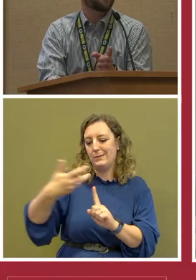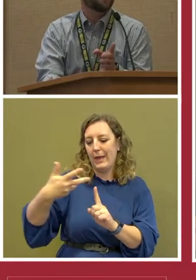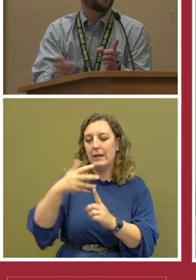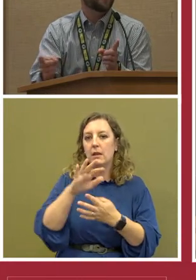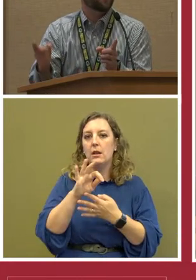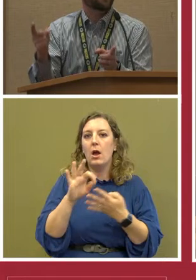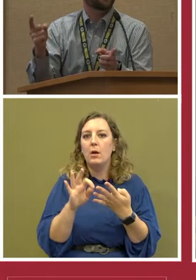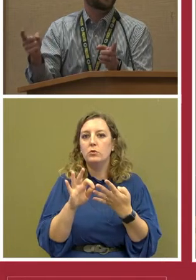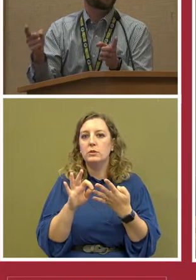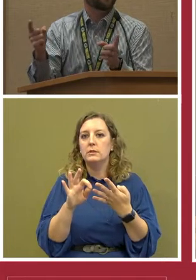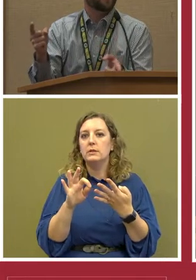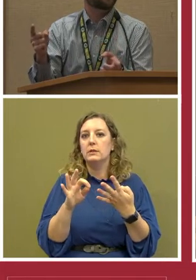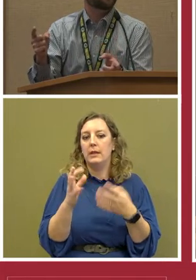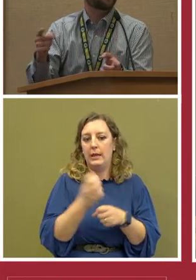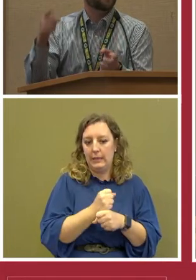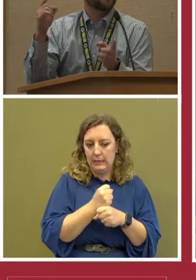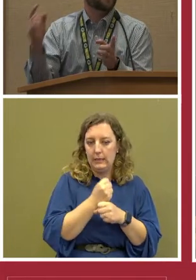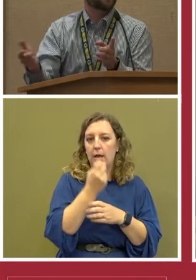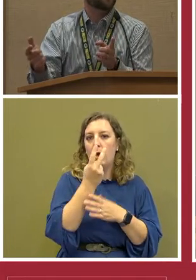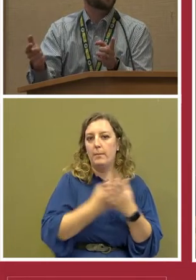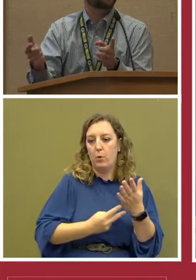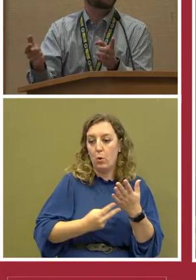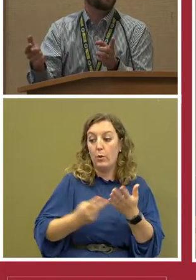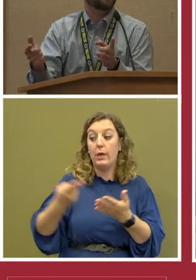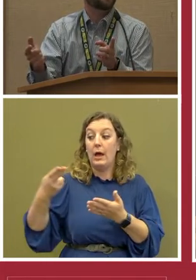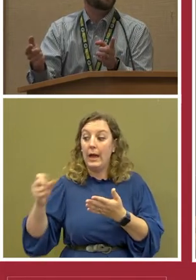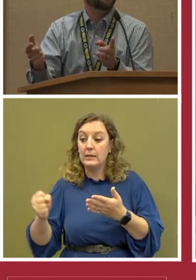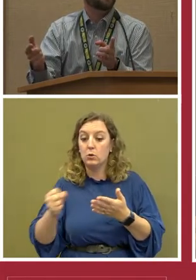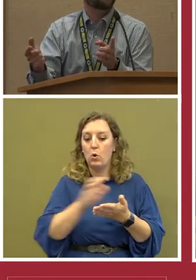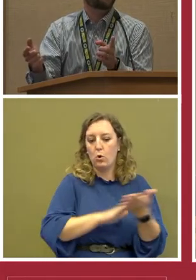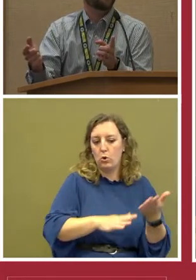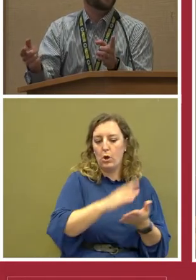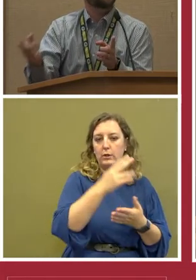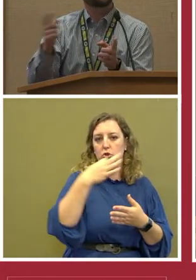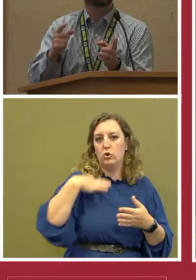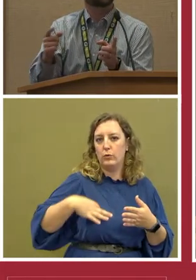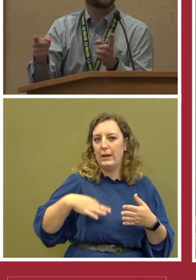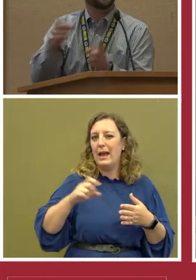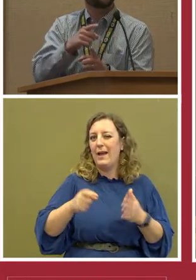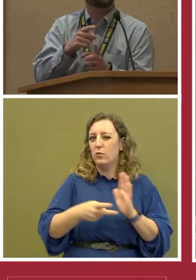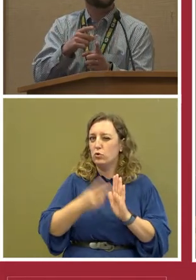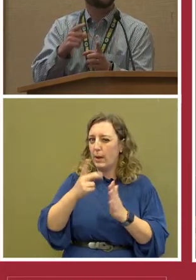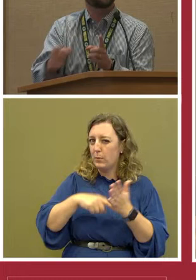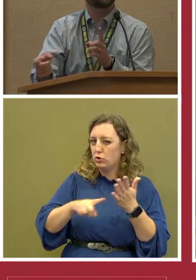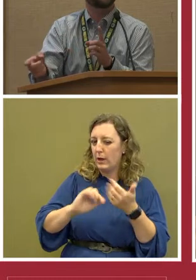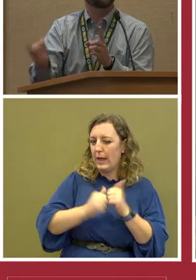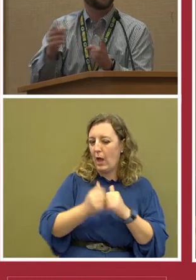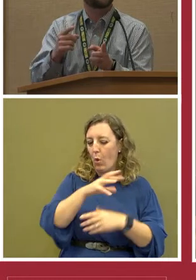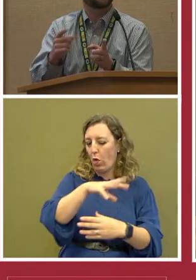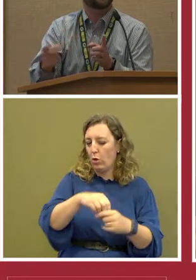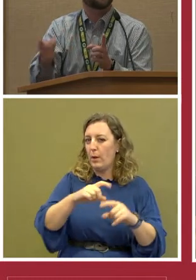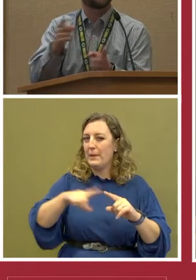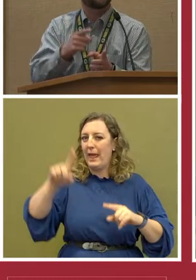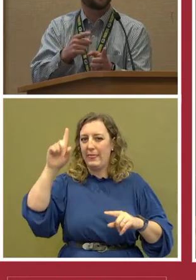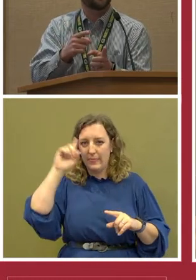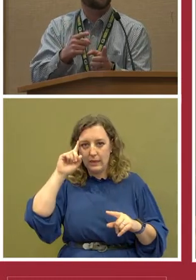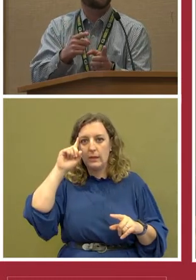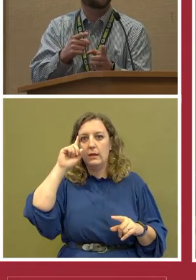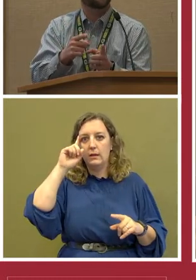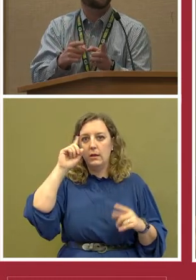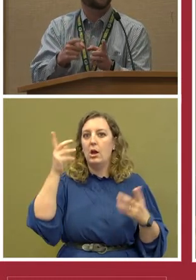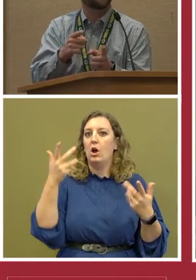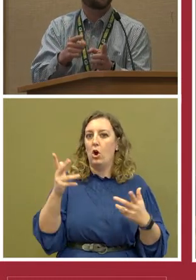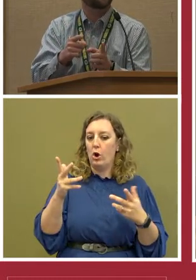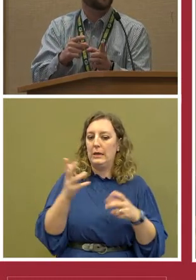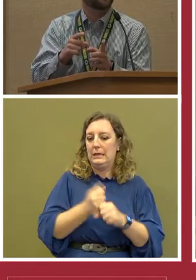options, they are earning both a high school credit and a college credit. So I'd have to double check how those are included, but I'm imagining since they are